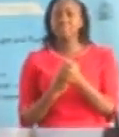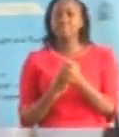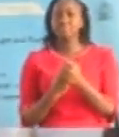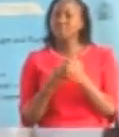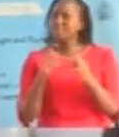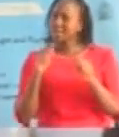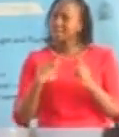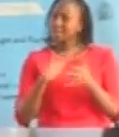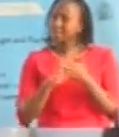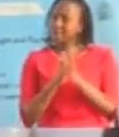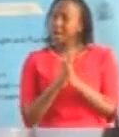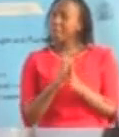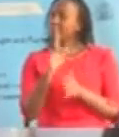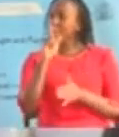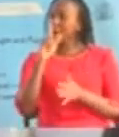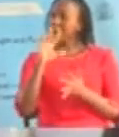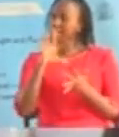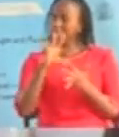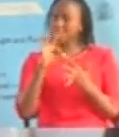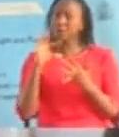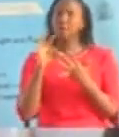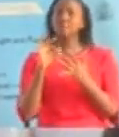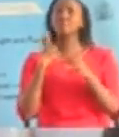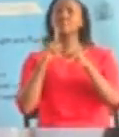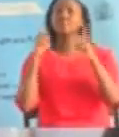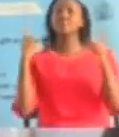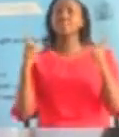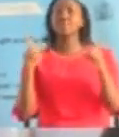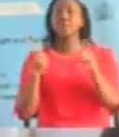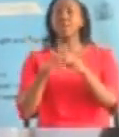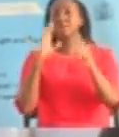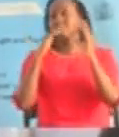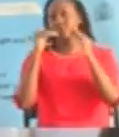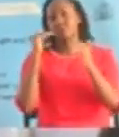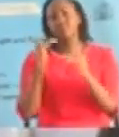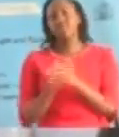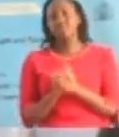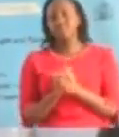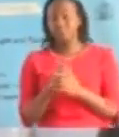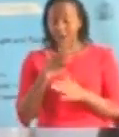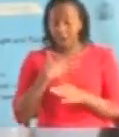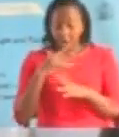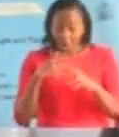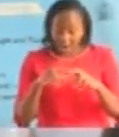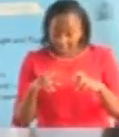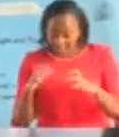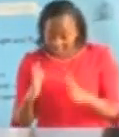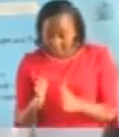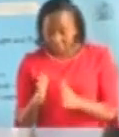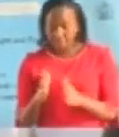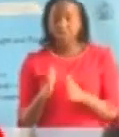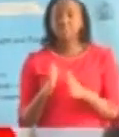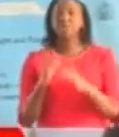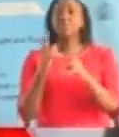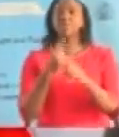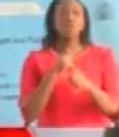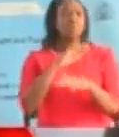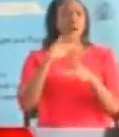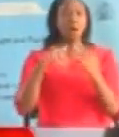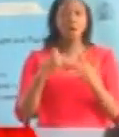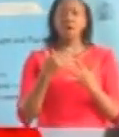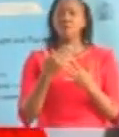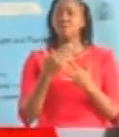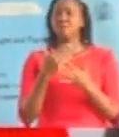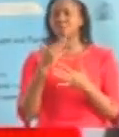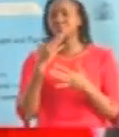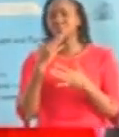one of our priorities as a university. Our researchers across all disciplines have performed exceptionally